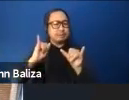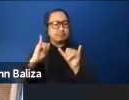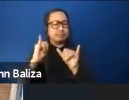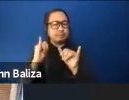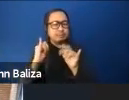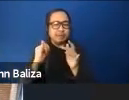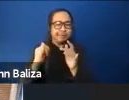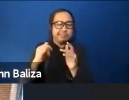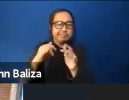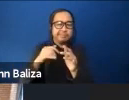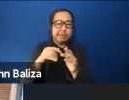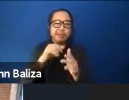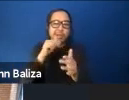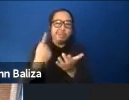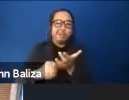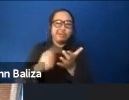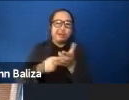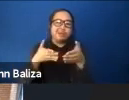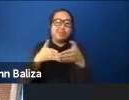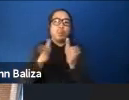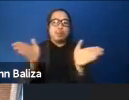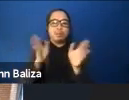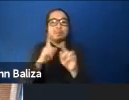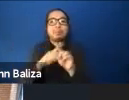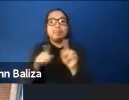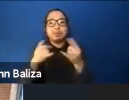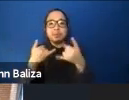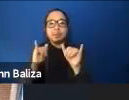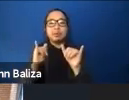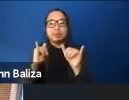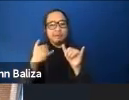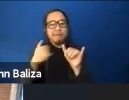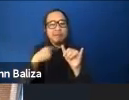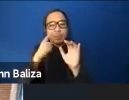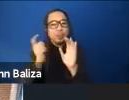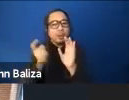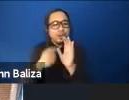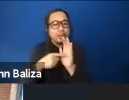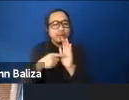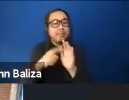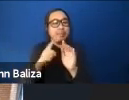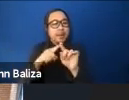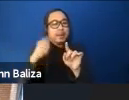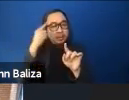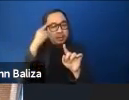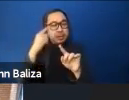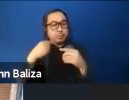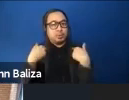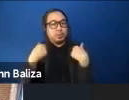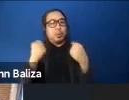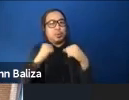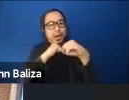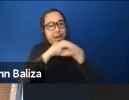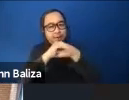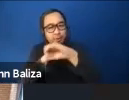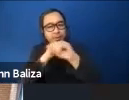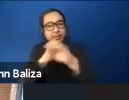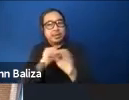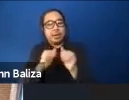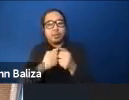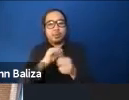human rights. And we believe that we could do strong advocacy when we are being community and membership